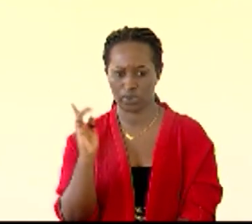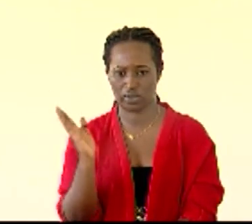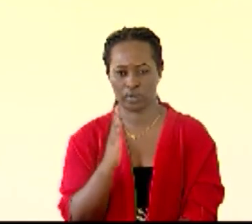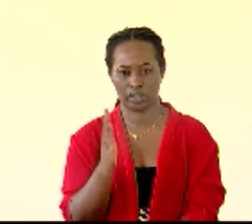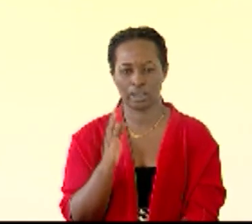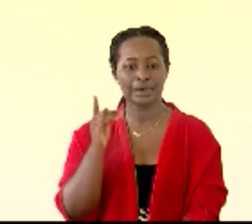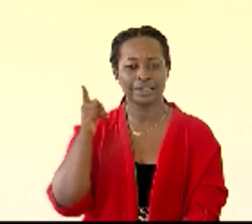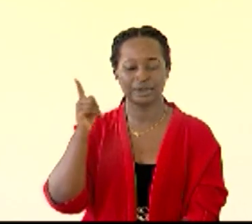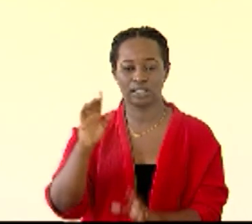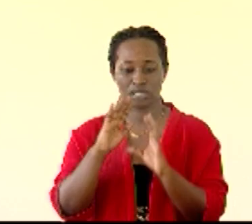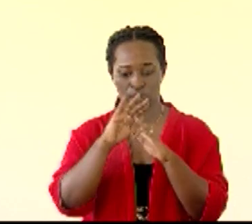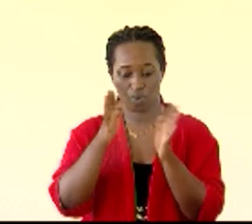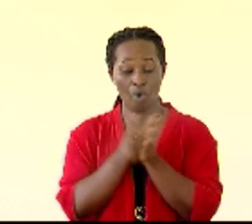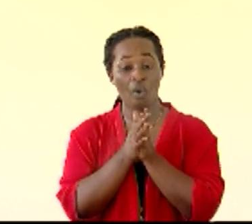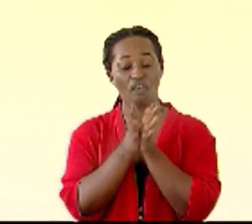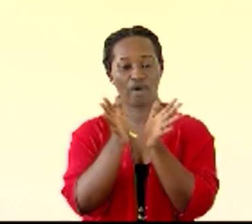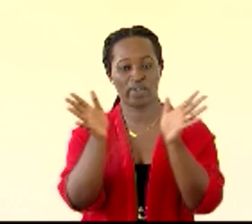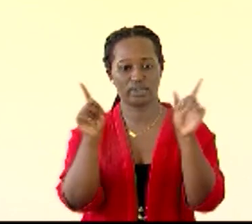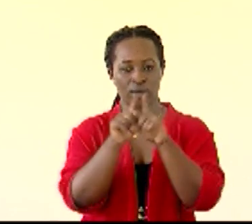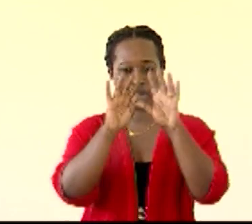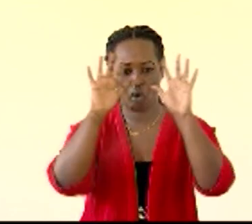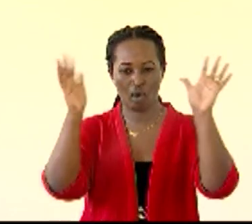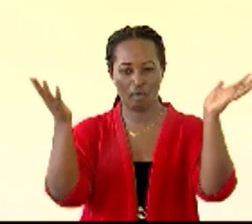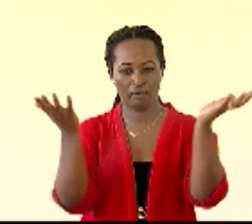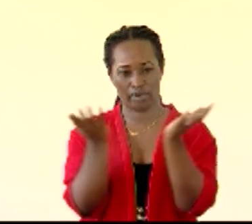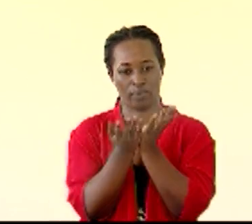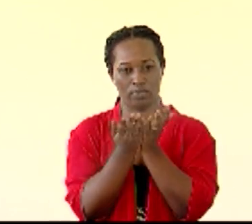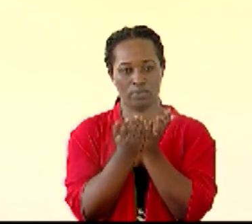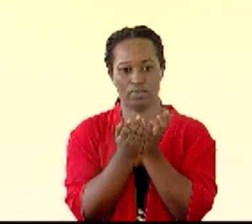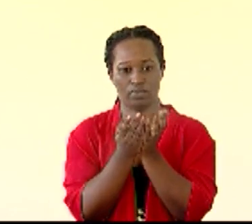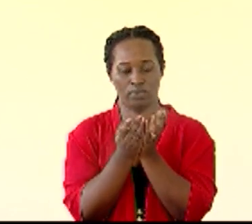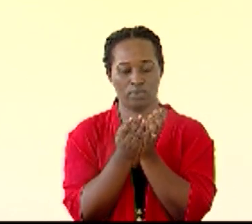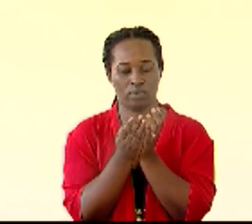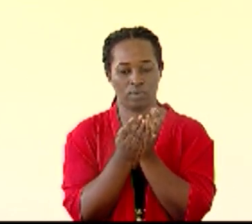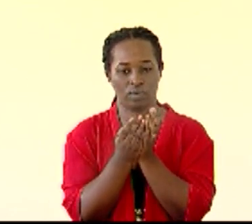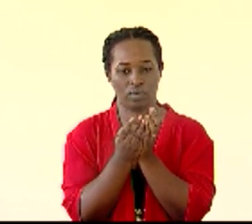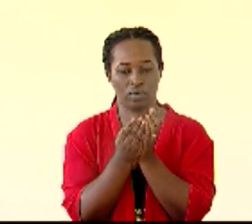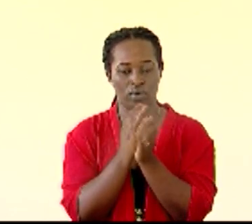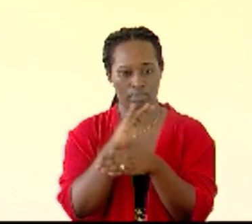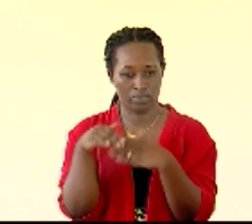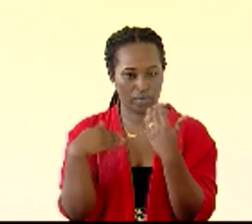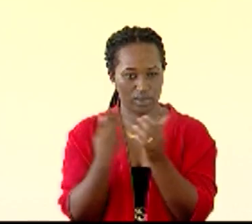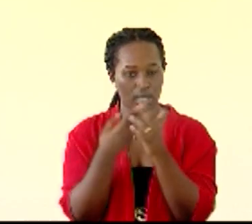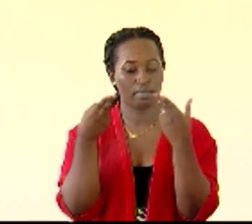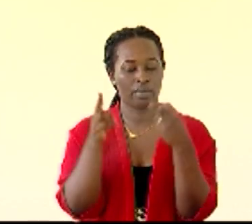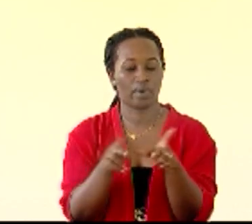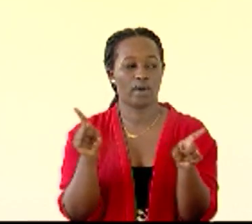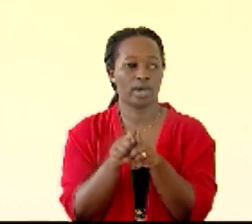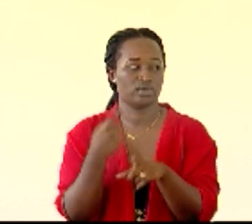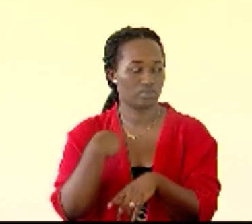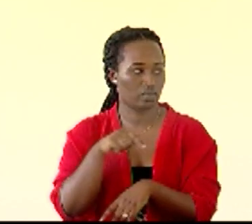This is the overall at the end of the day when other reactions have gone or have taken place, as we shall also